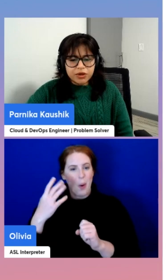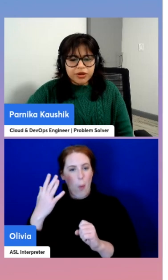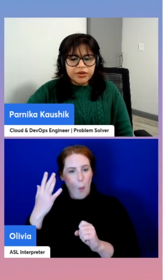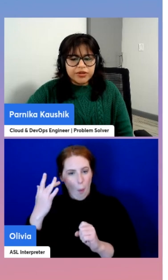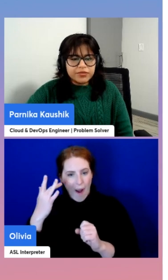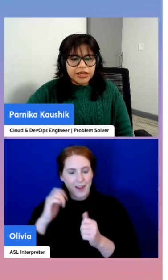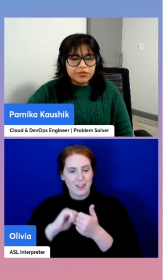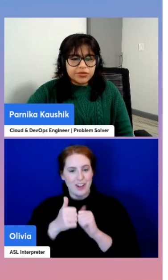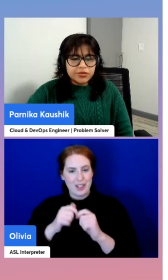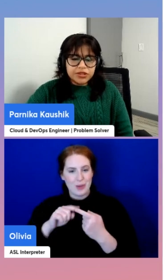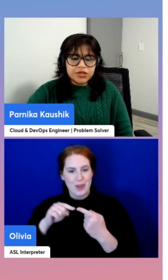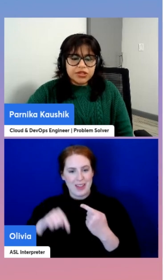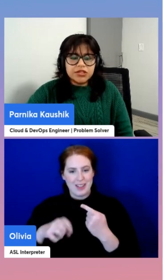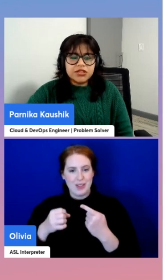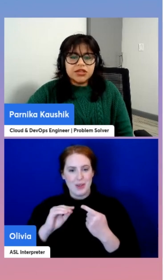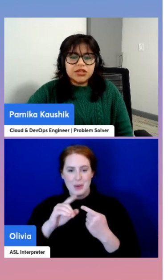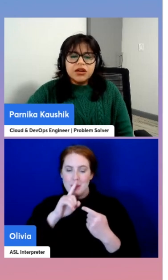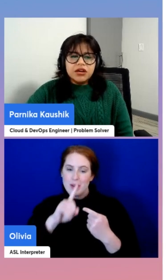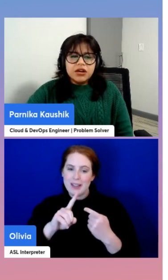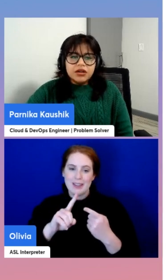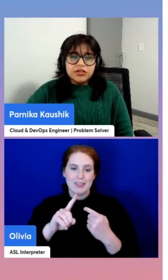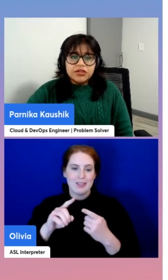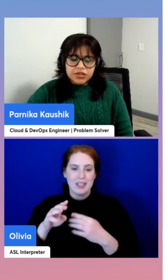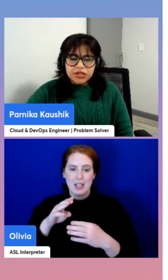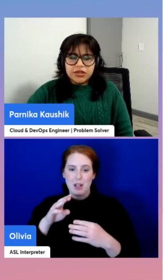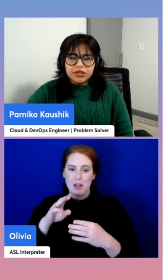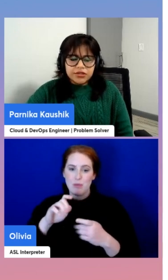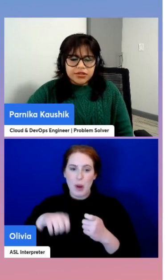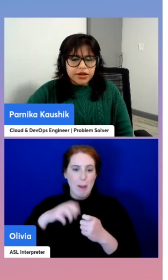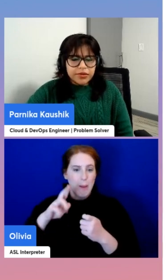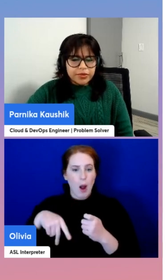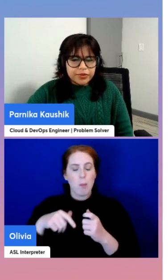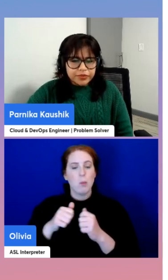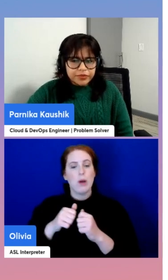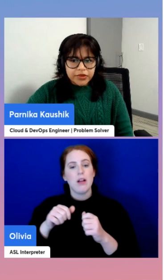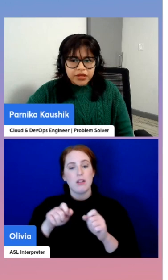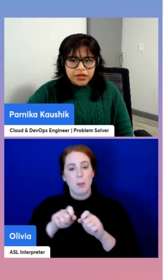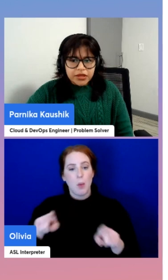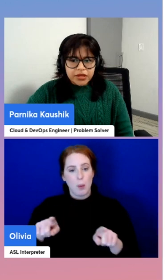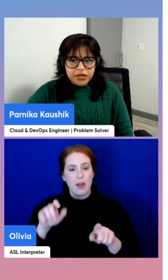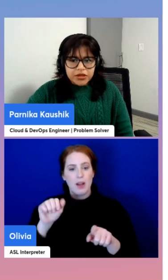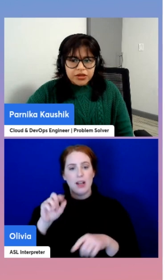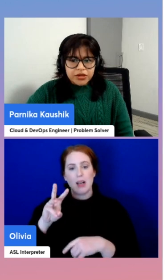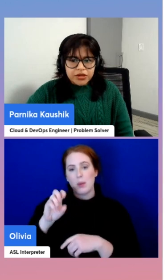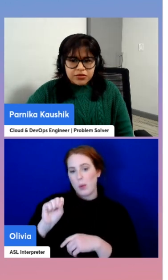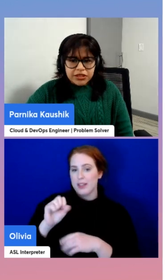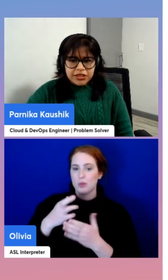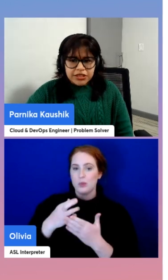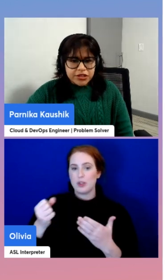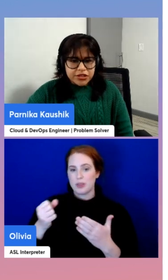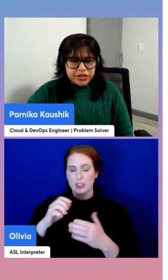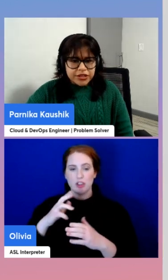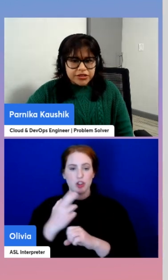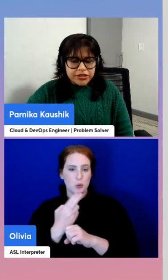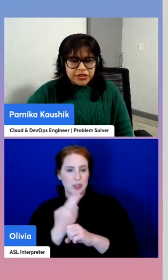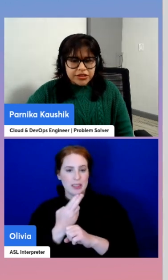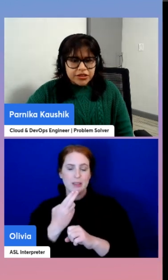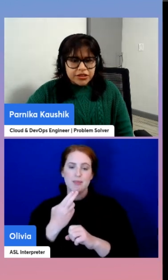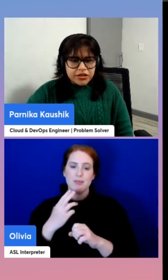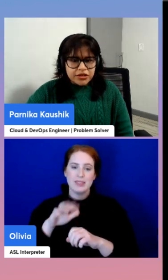concludes with the deployment of some AWS resources using the setup. So let's get straight to